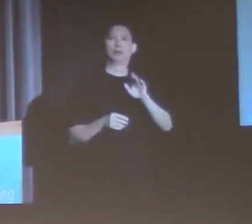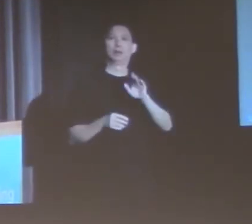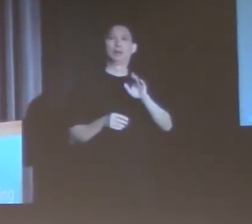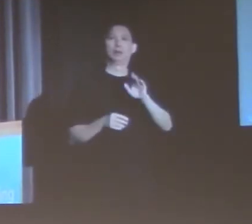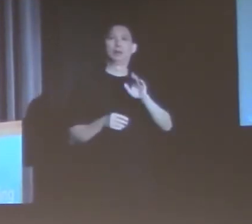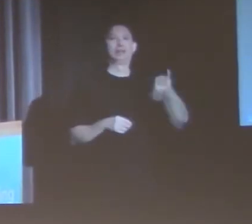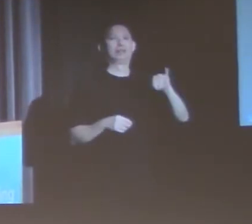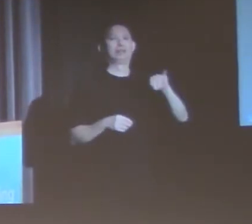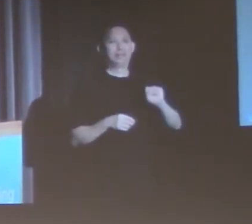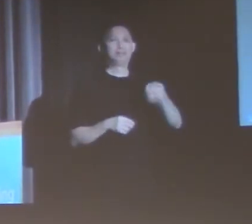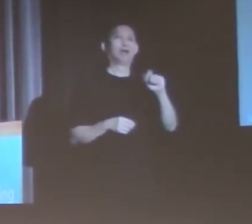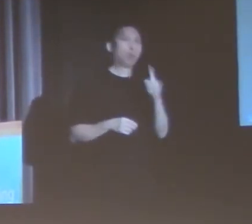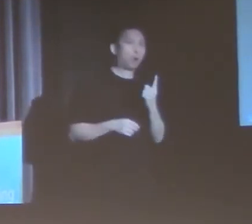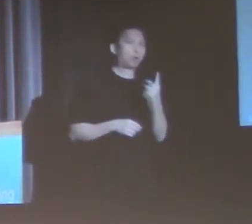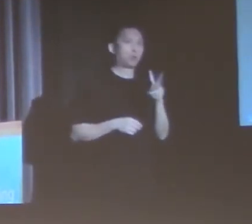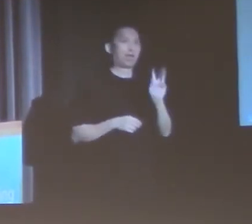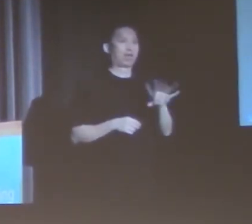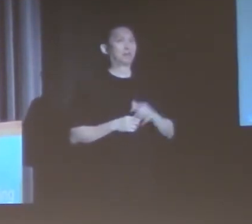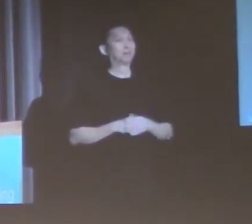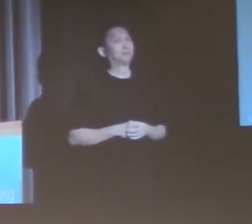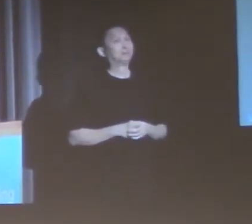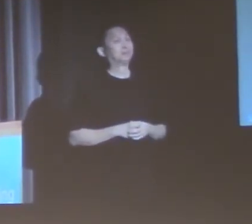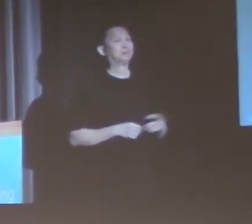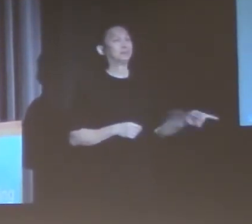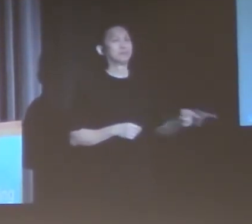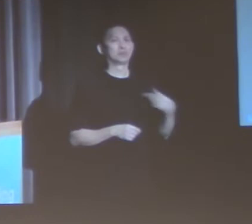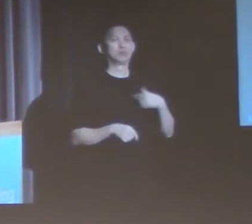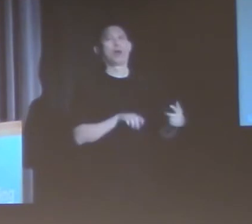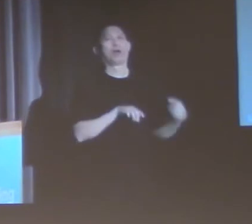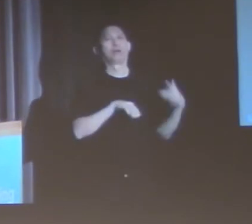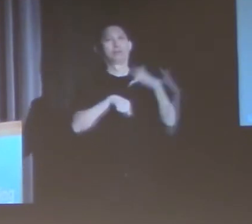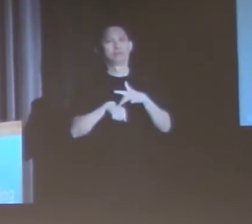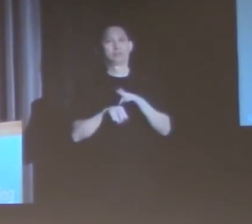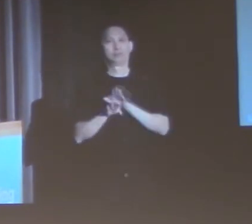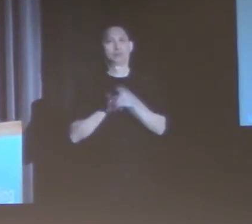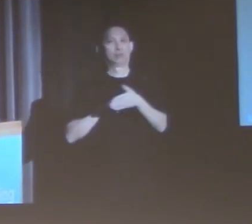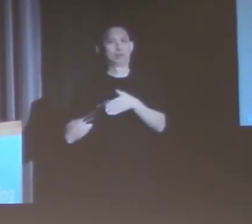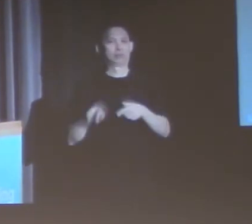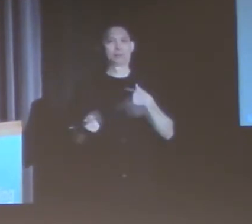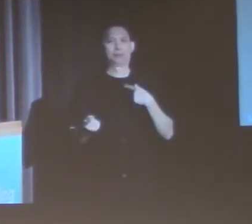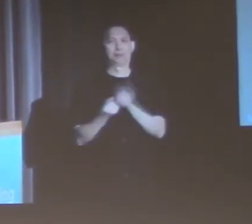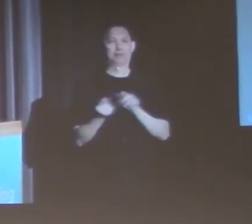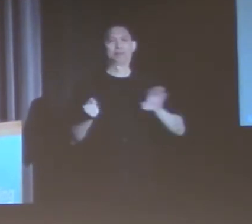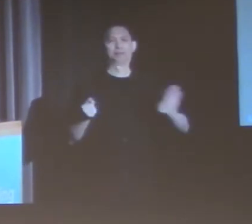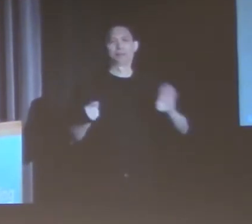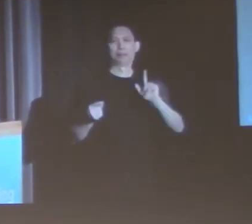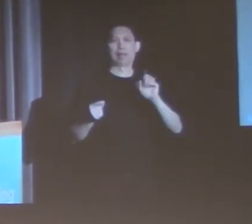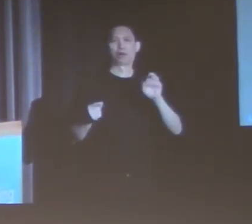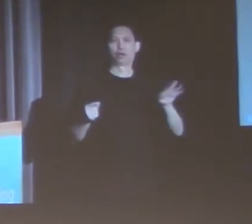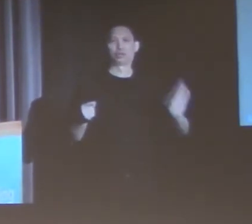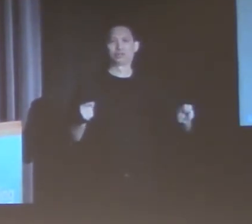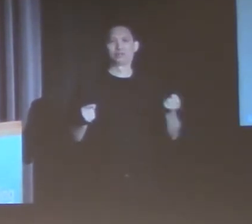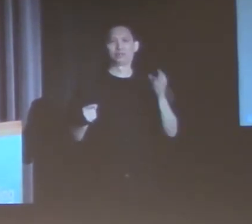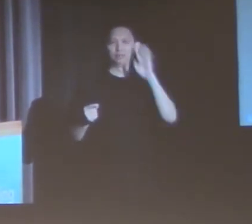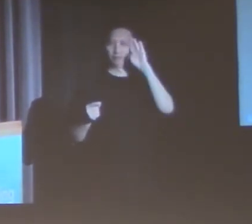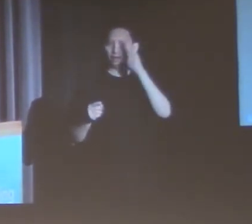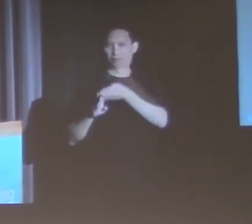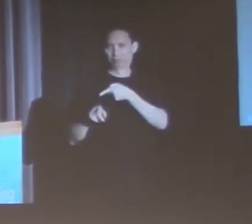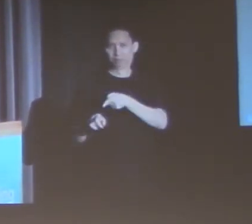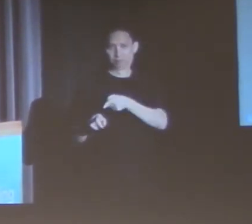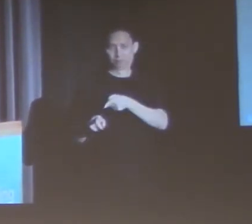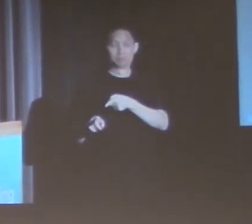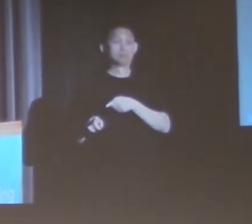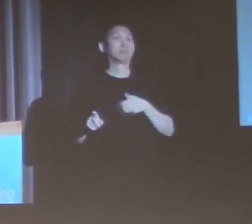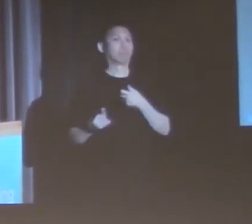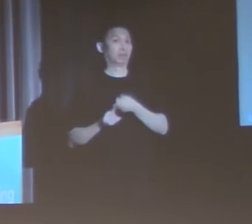Jamaica and talk to his son, who was excluded from mainstream school in England. So had he not taken him to Jamaica,